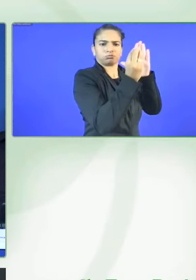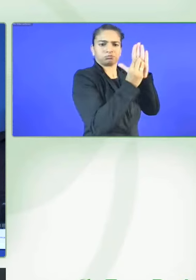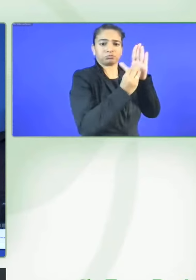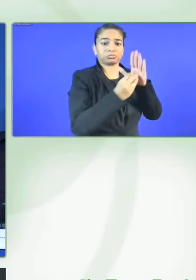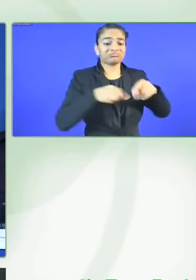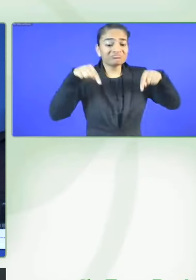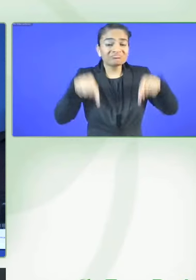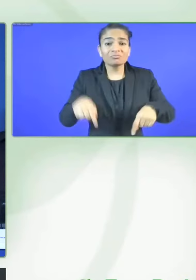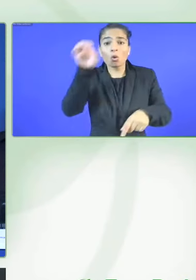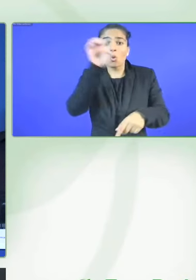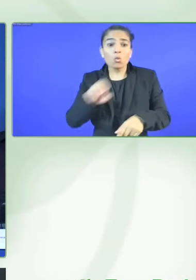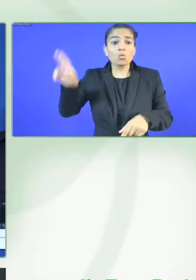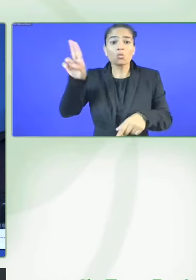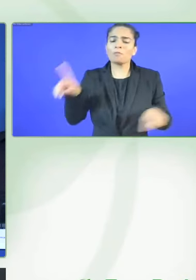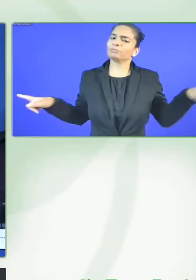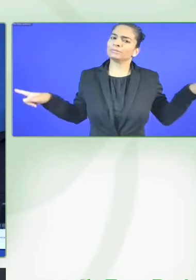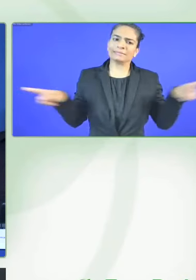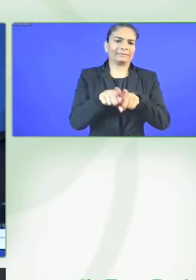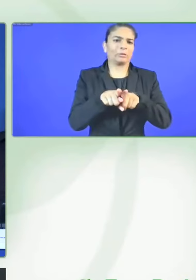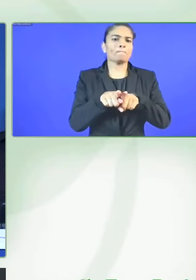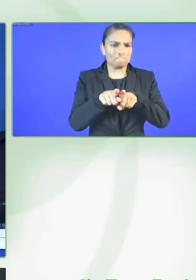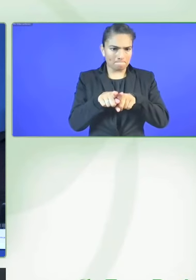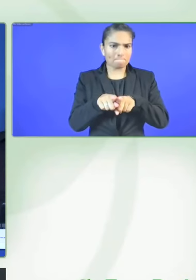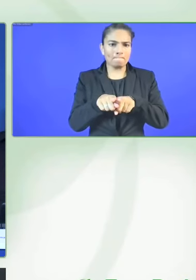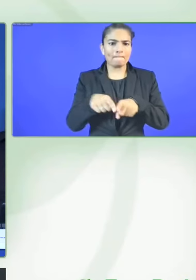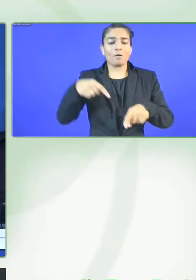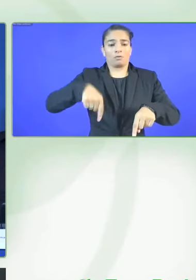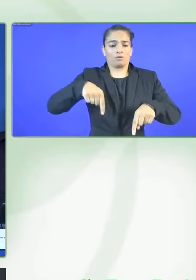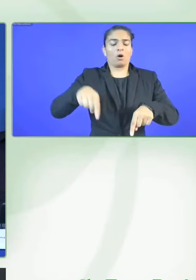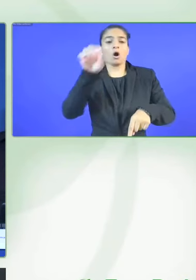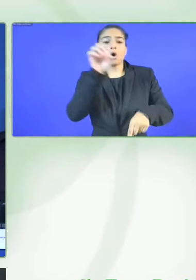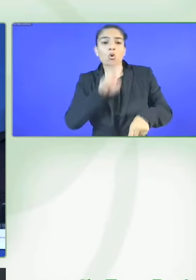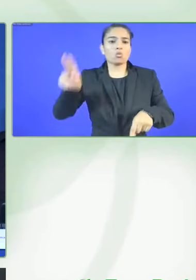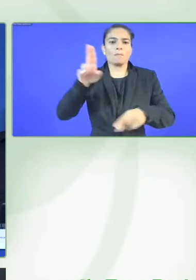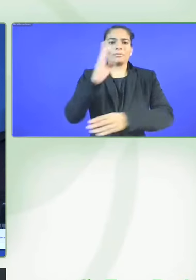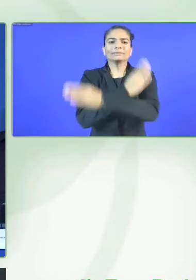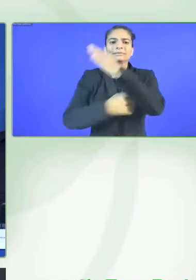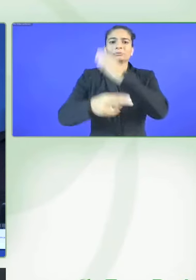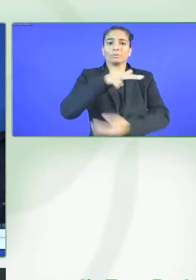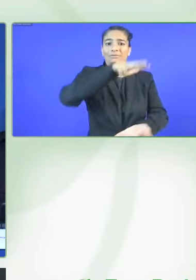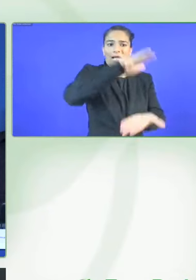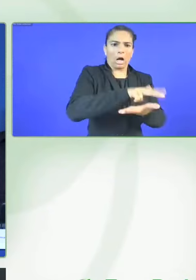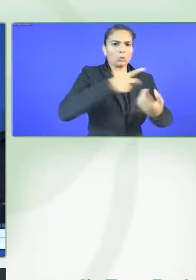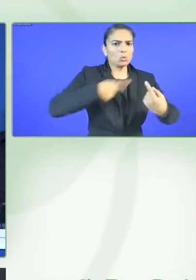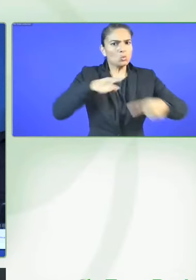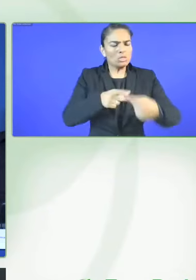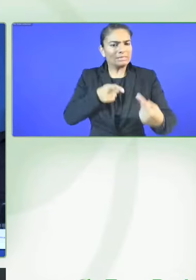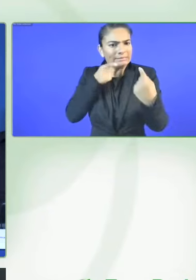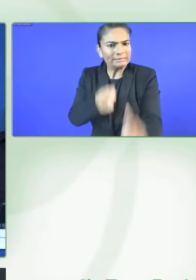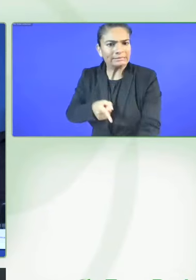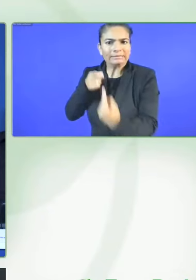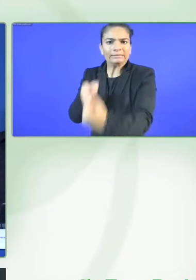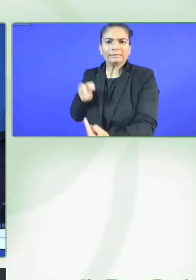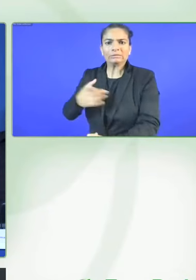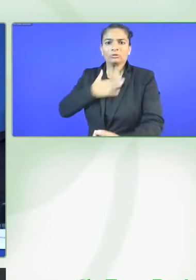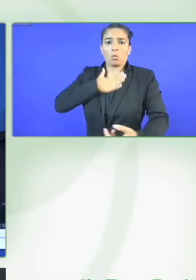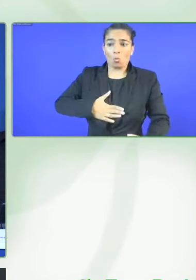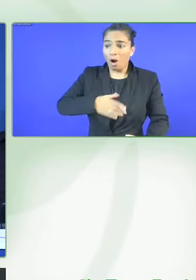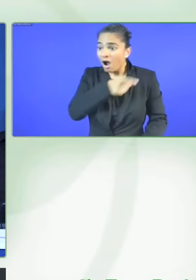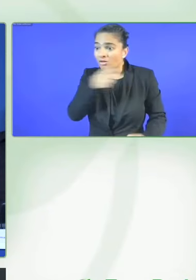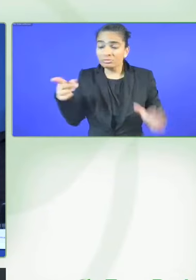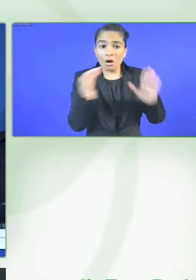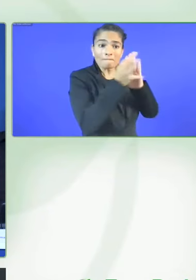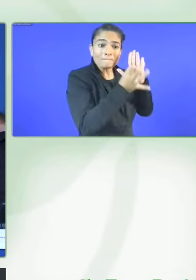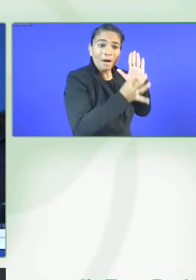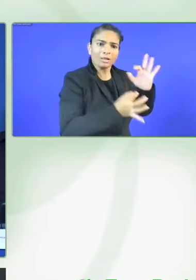in the real situations for businesses, for users, for persons with disabilities, for professionals. So I invite you to be part of that